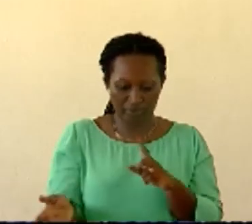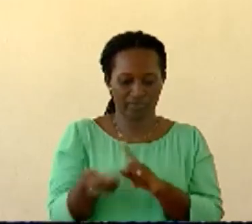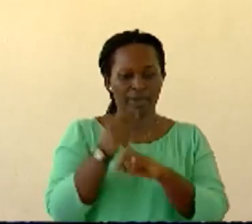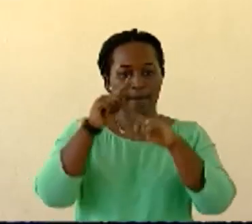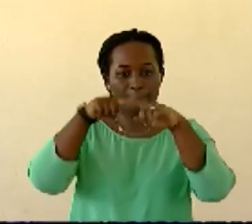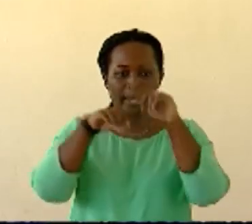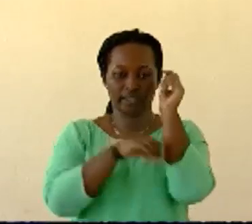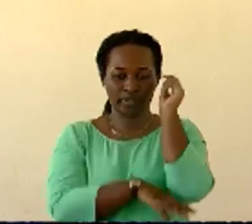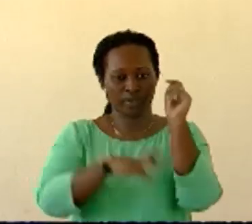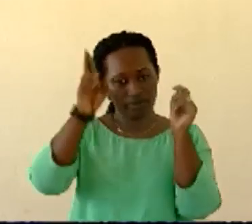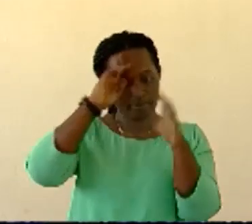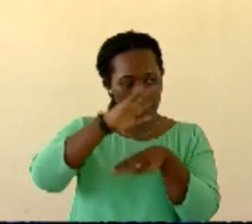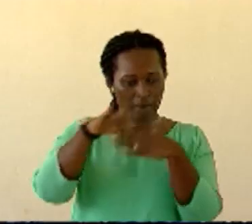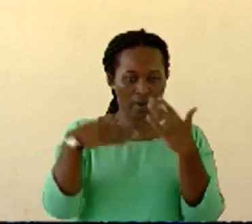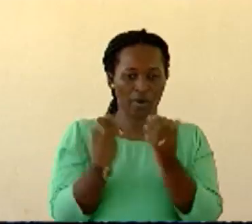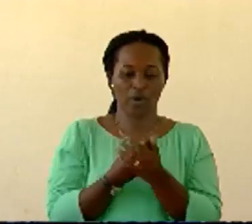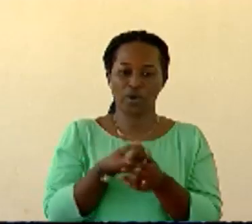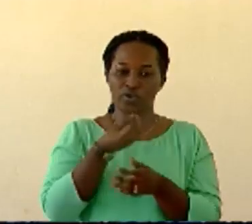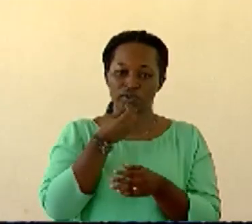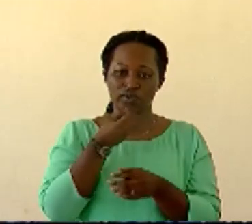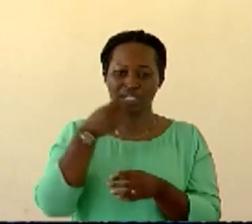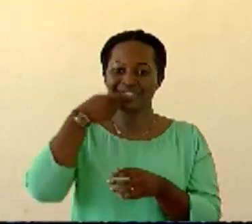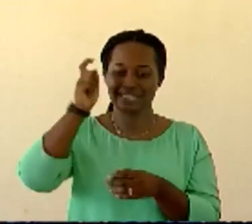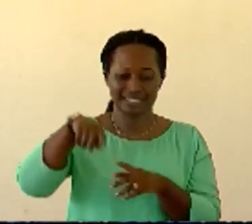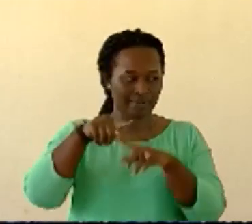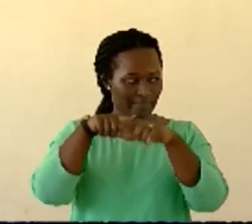are nutrients needed by the plant.